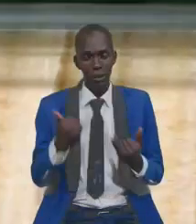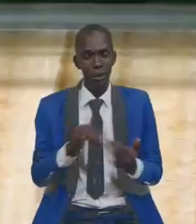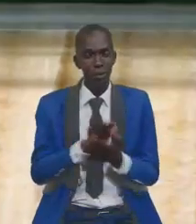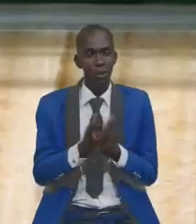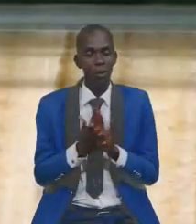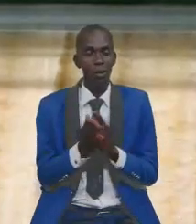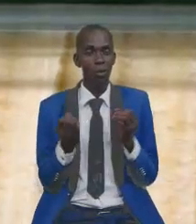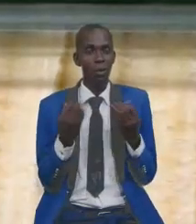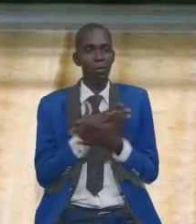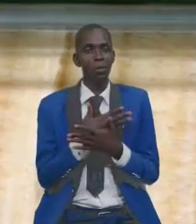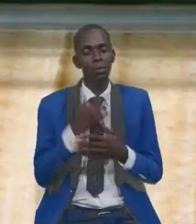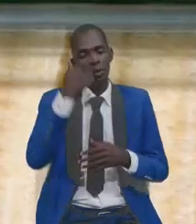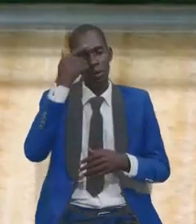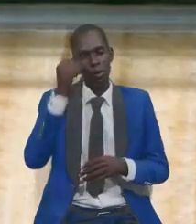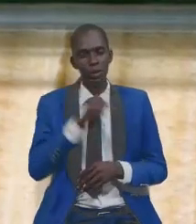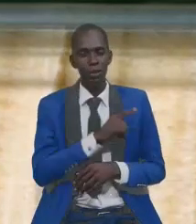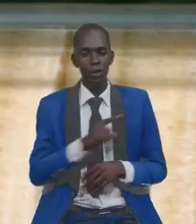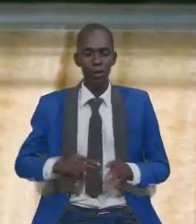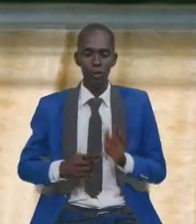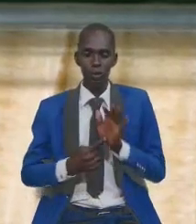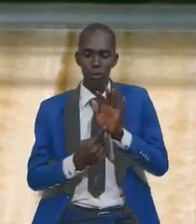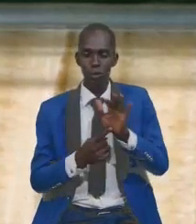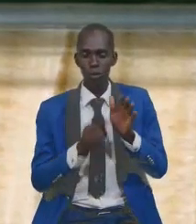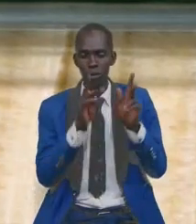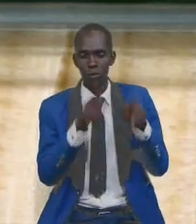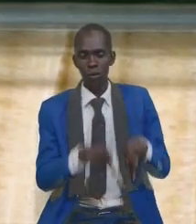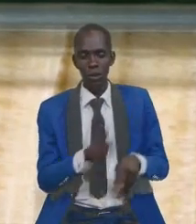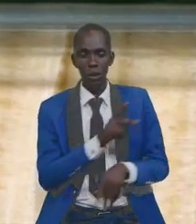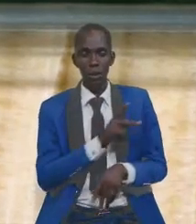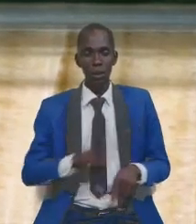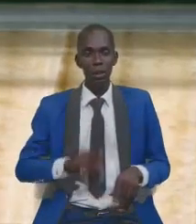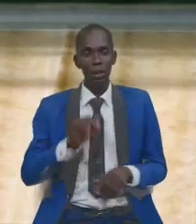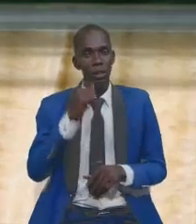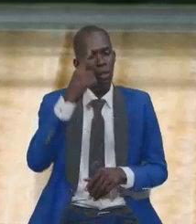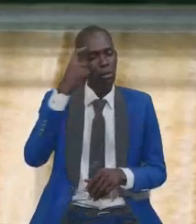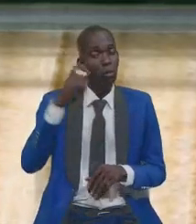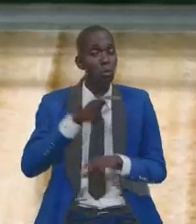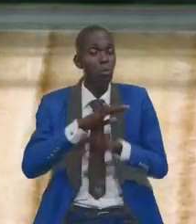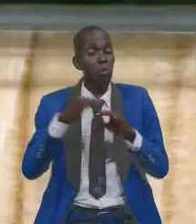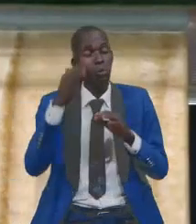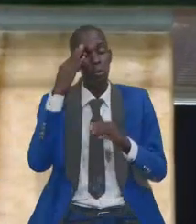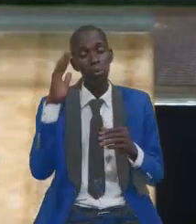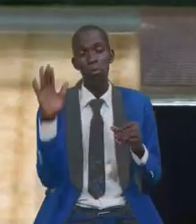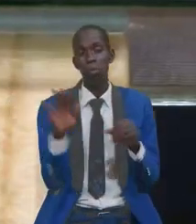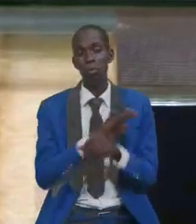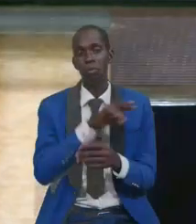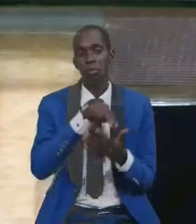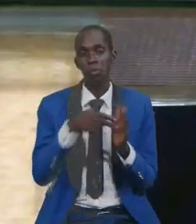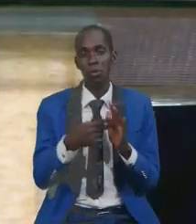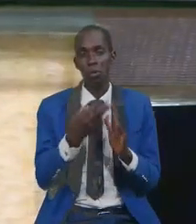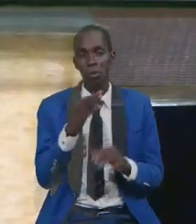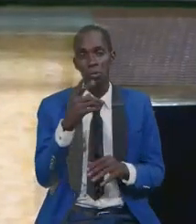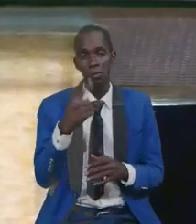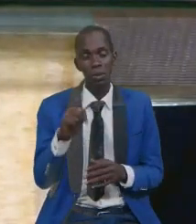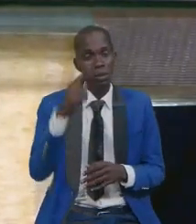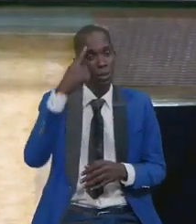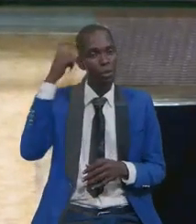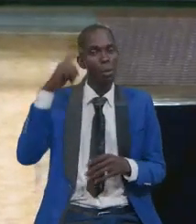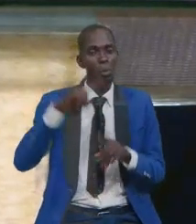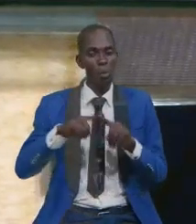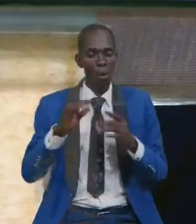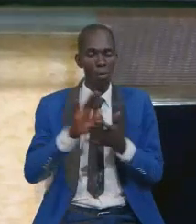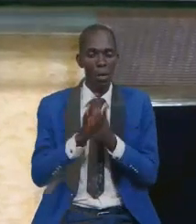showed him the dream, and even though he did not know the full meaning of the dream, he became afraid,